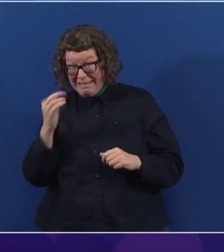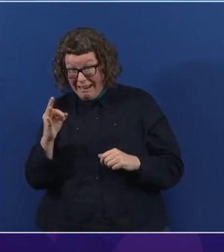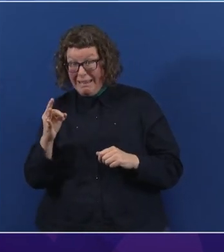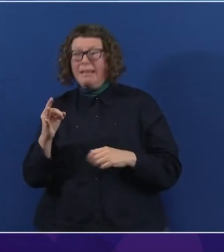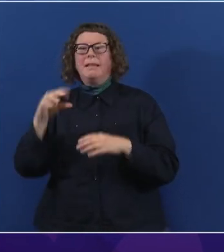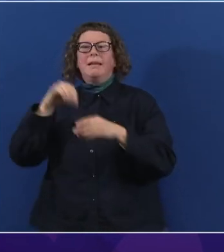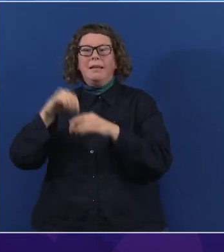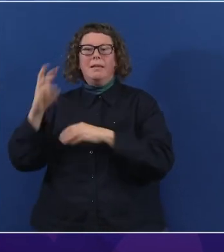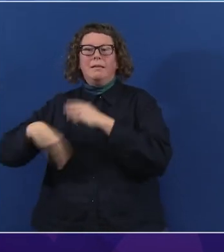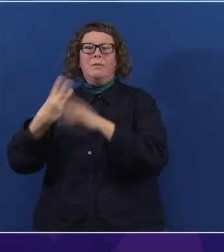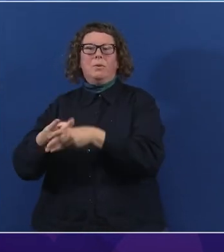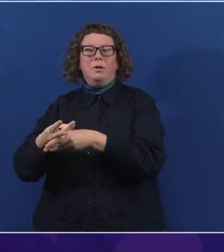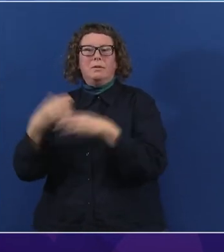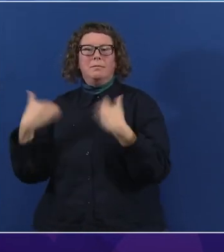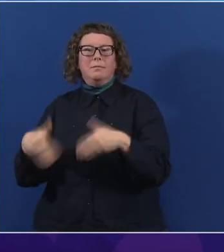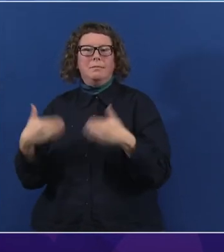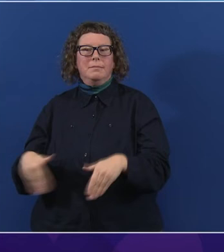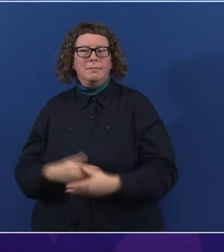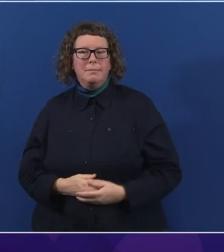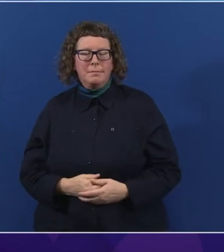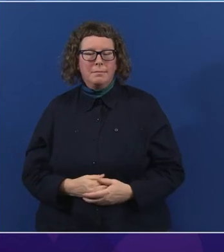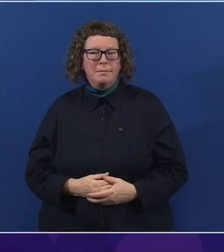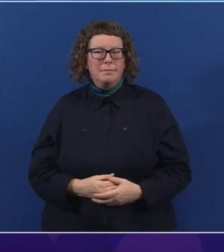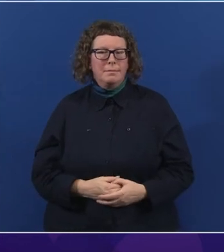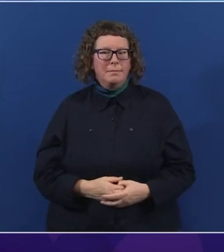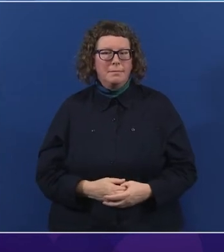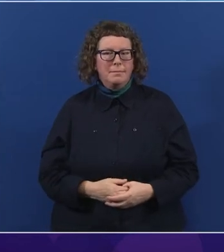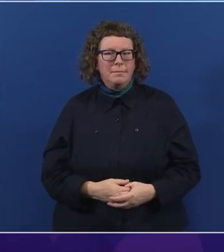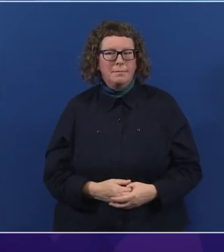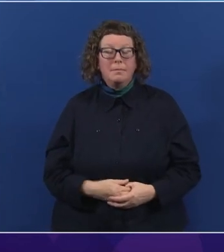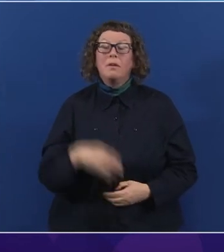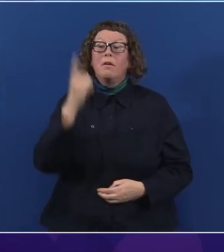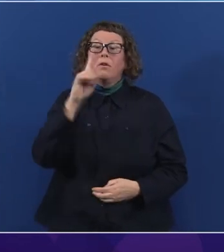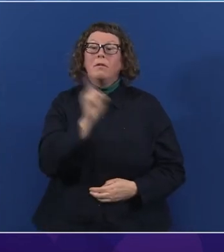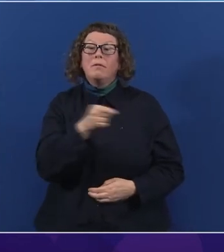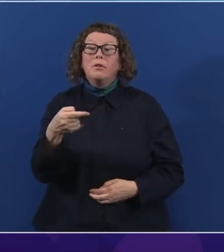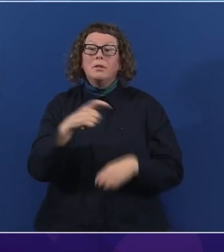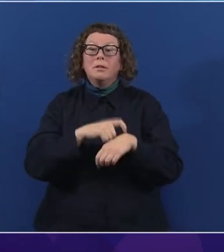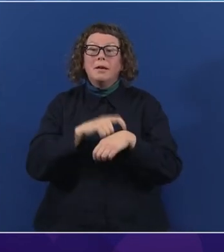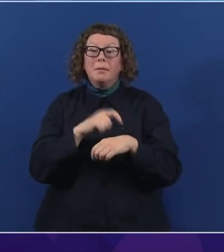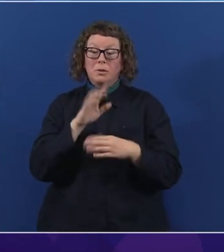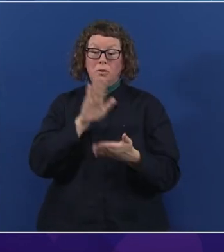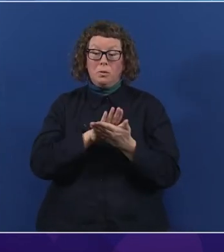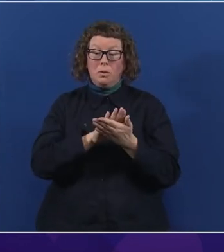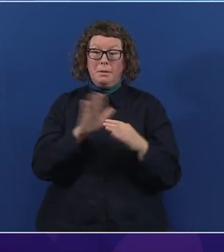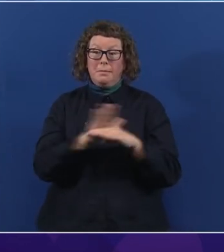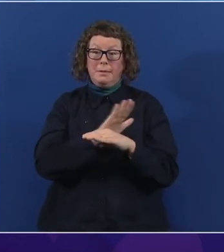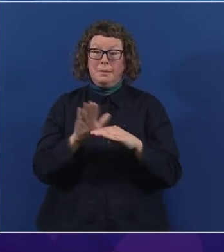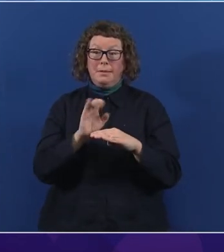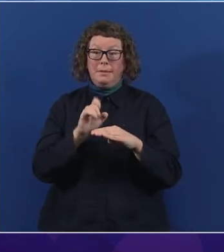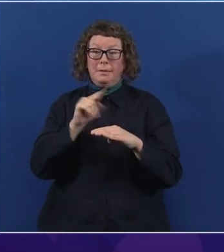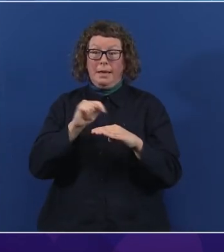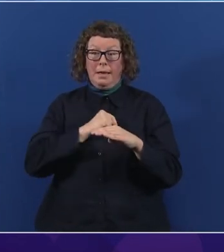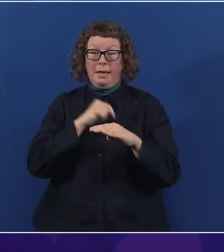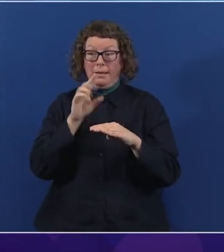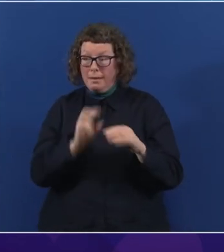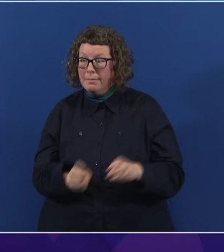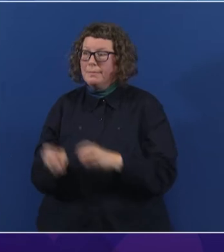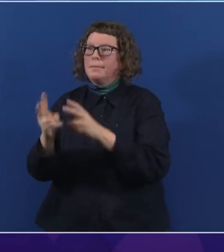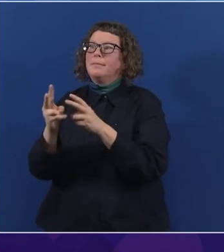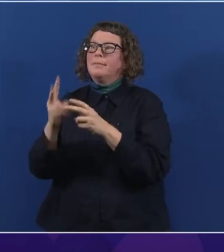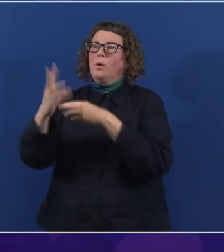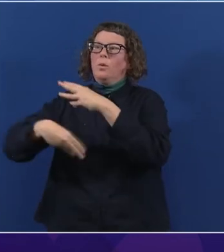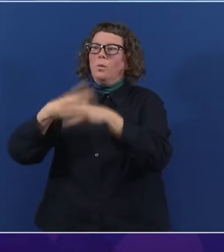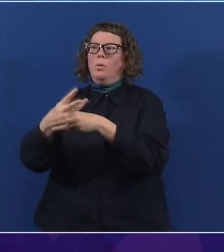and hotel management in the world? And for the first time, SAIT's School of Business appeared on CEO World's